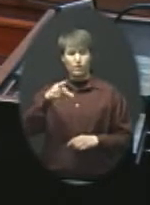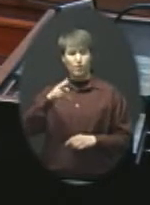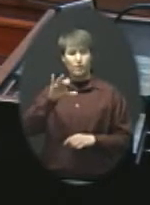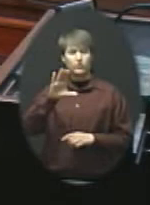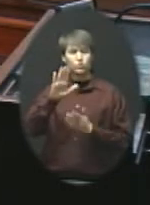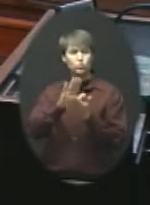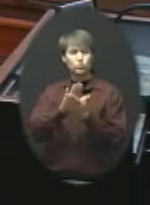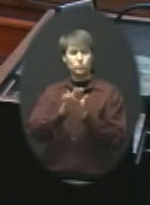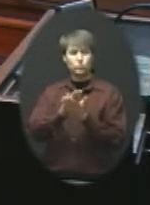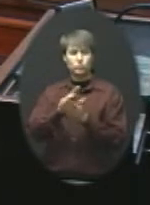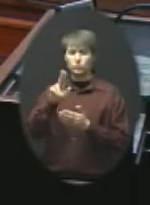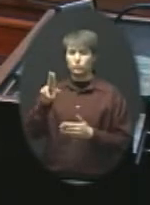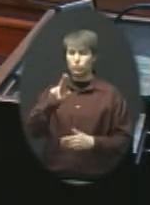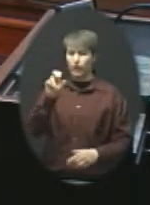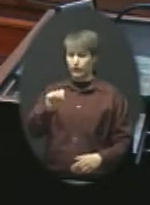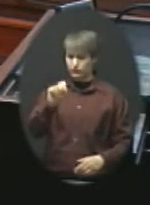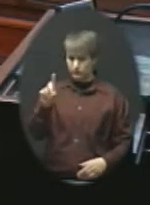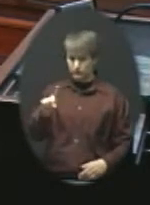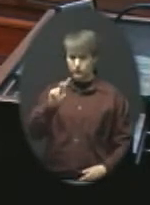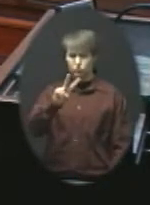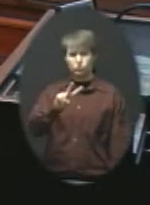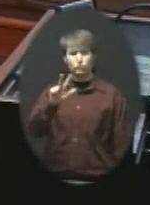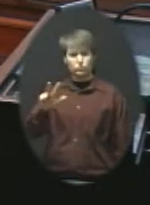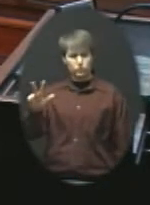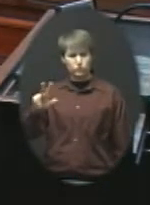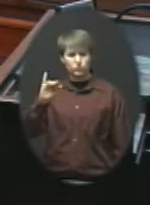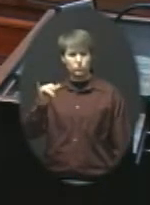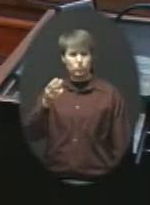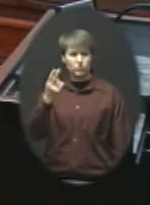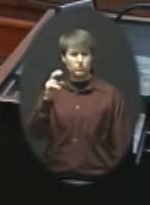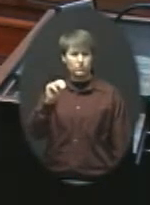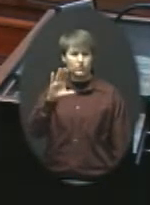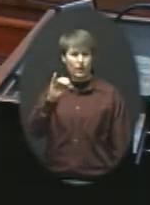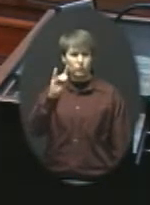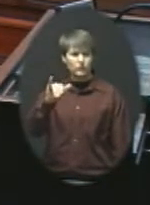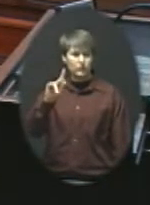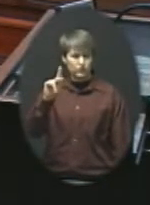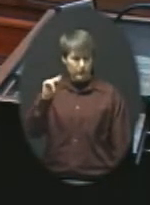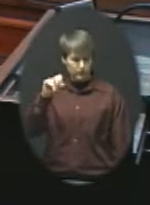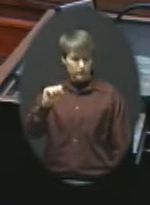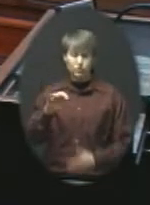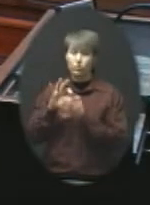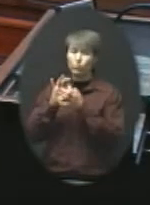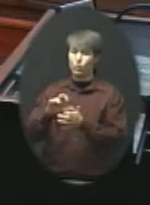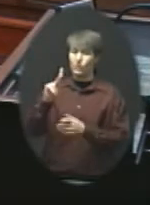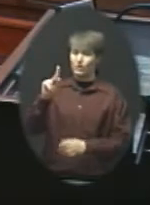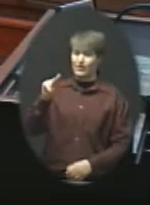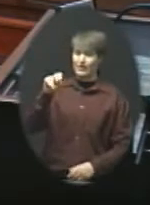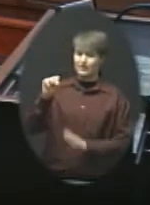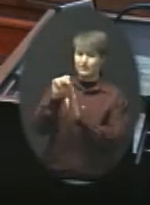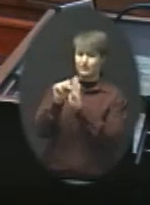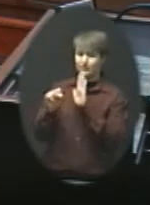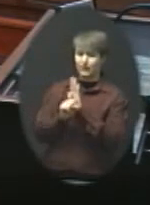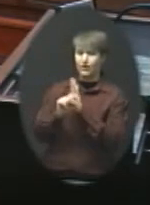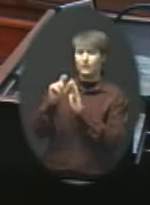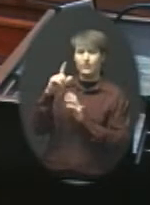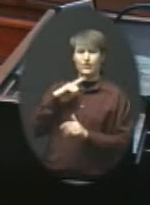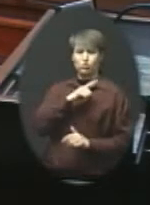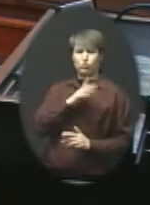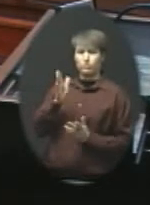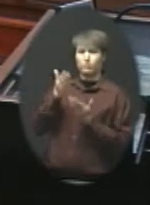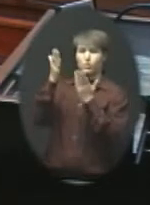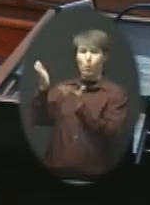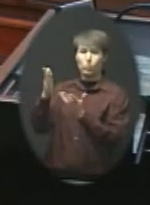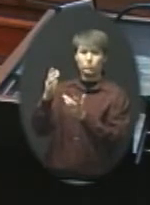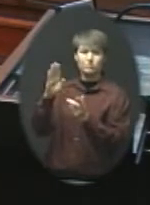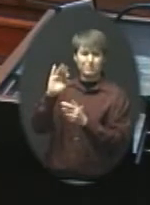Schools Unified School District number 233, Johnson County, Kansas, regarding the Kansas State Legislature's proposed bill to